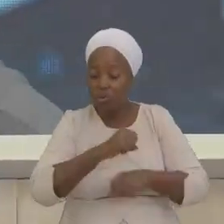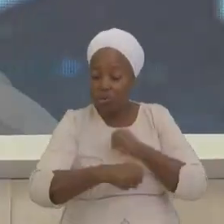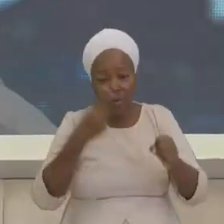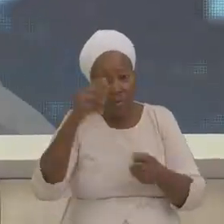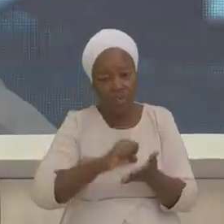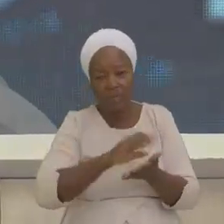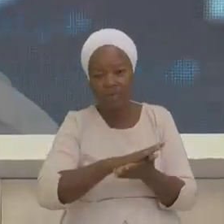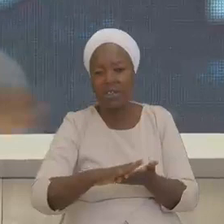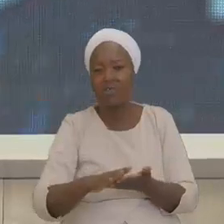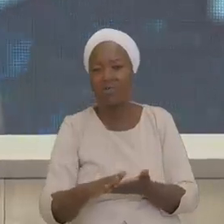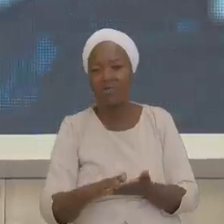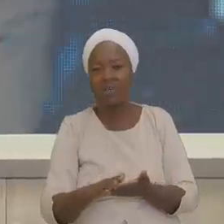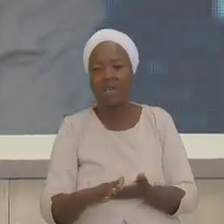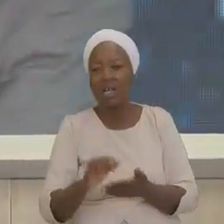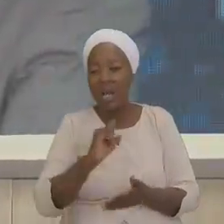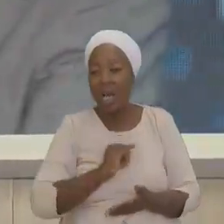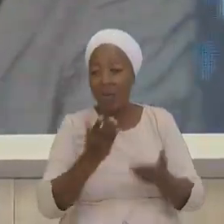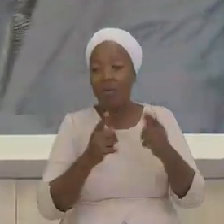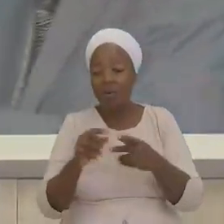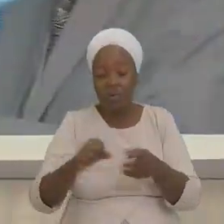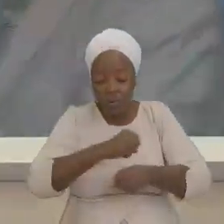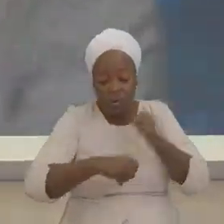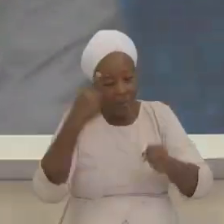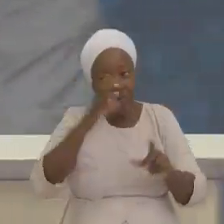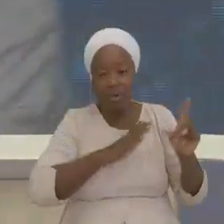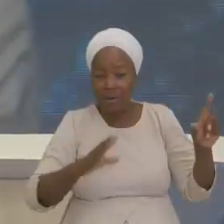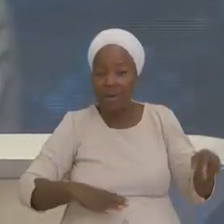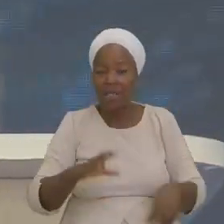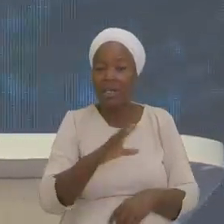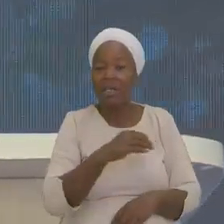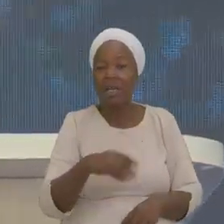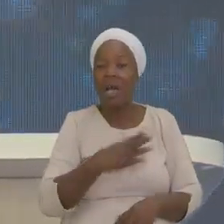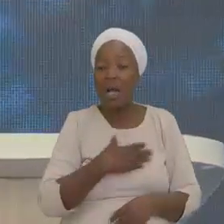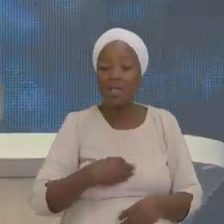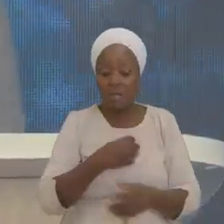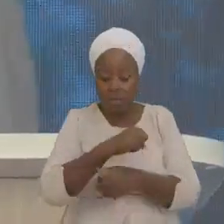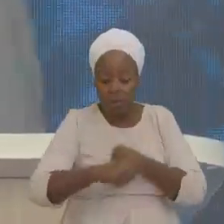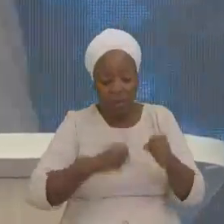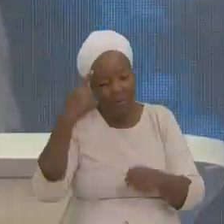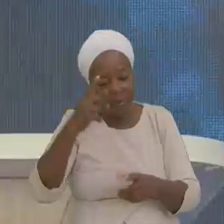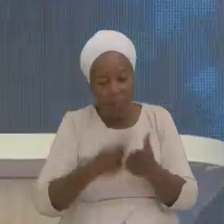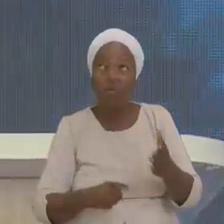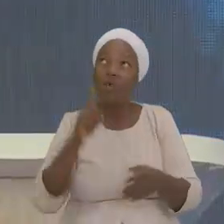sanctification. I want to suffer for Christ and suffer for what he stood for.